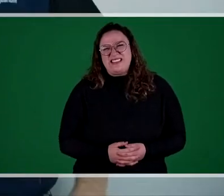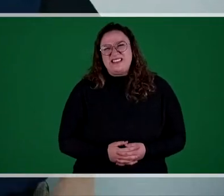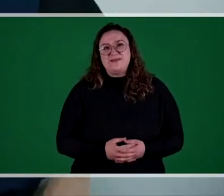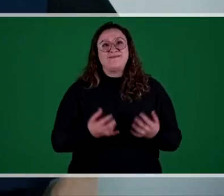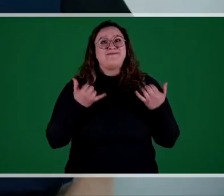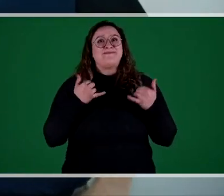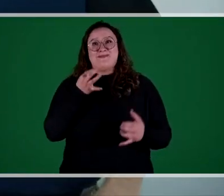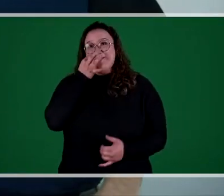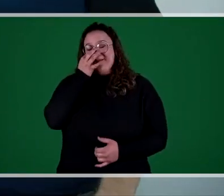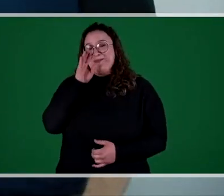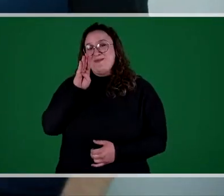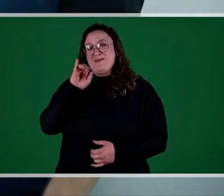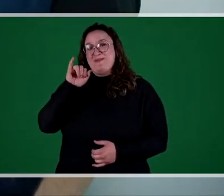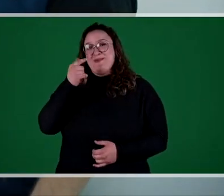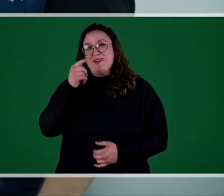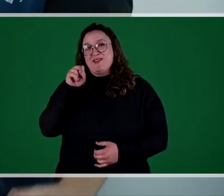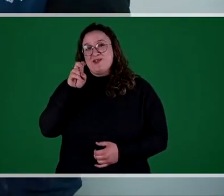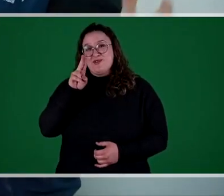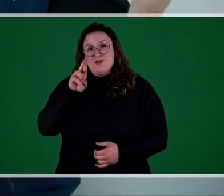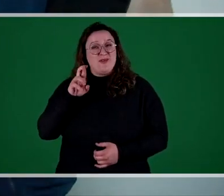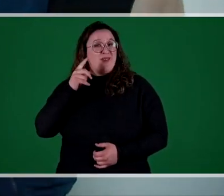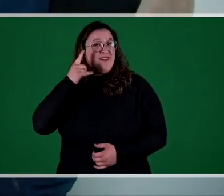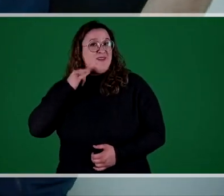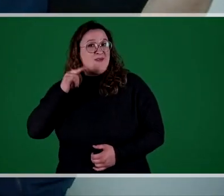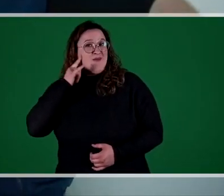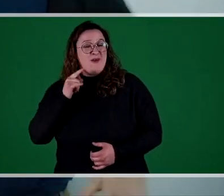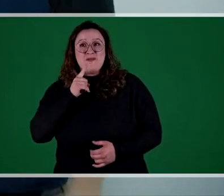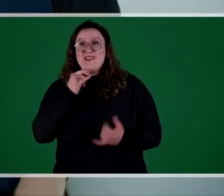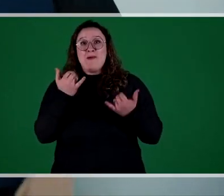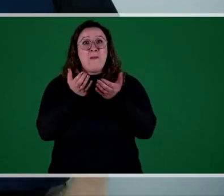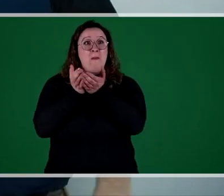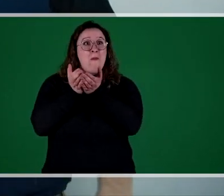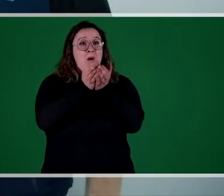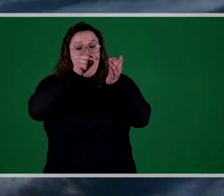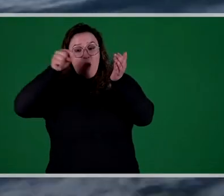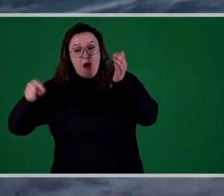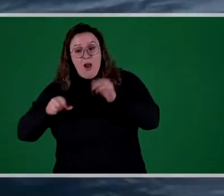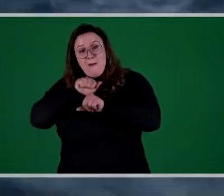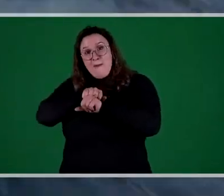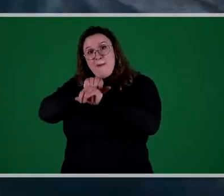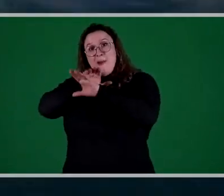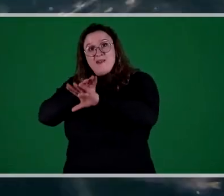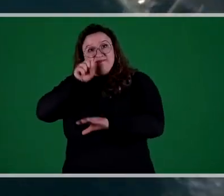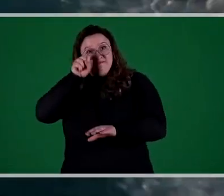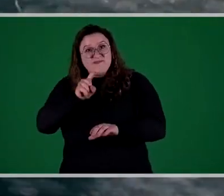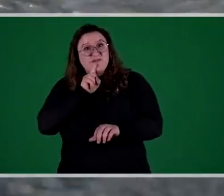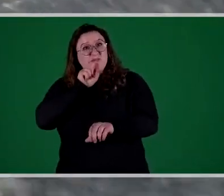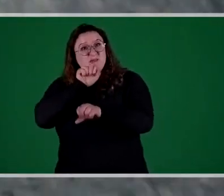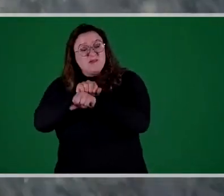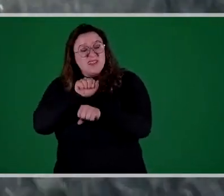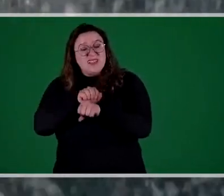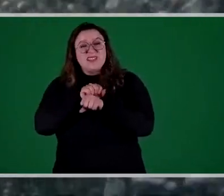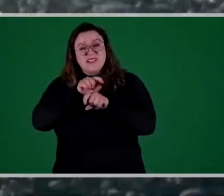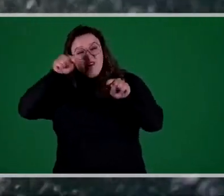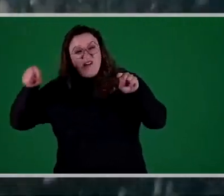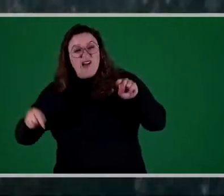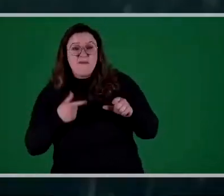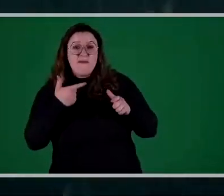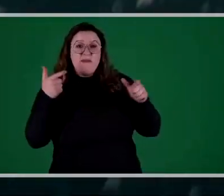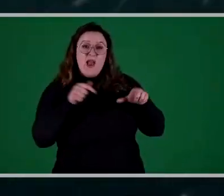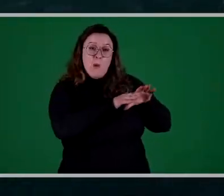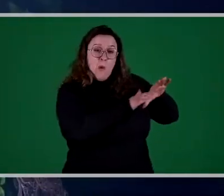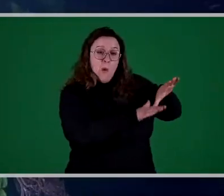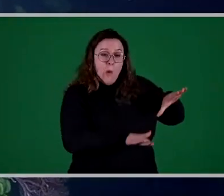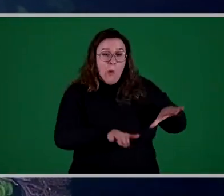Today we're off the coast of Big Sur in California, and we're on top of a mountain. It might not look like it, but underneath the ocean is a giant